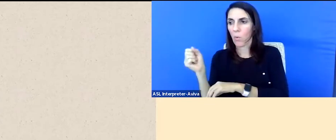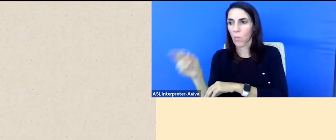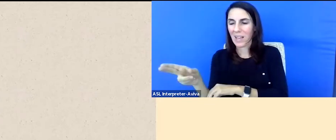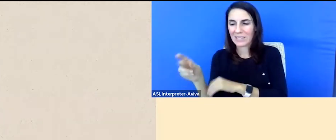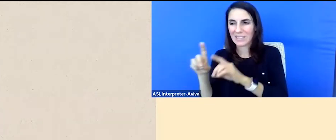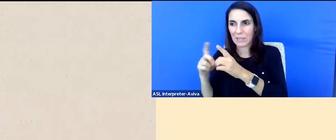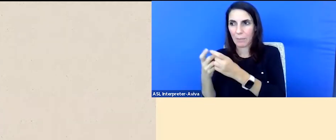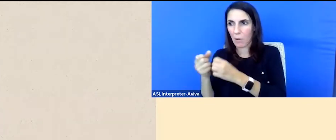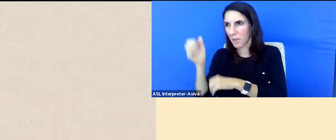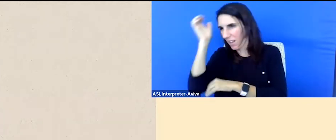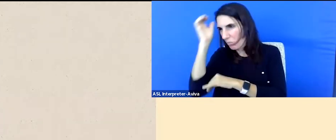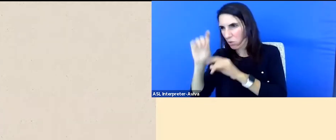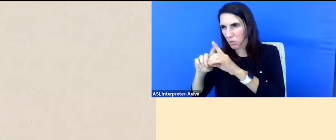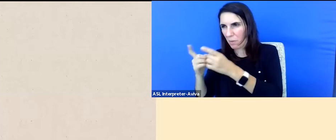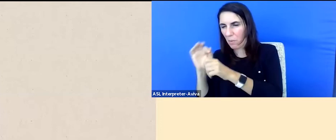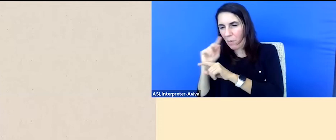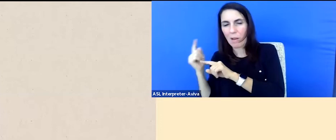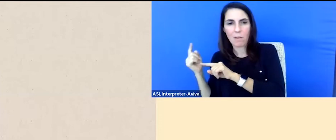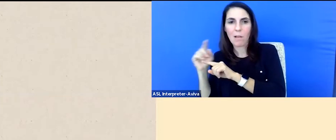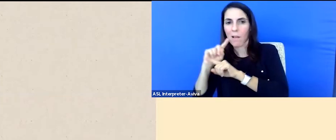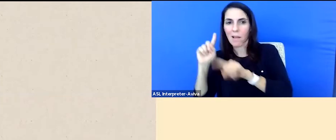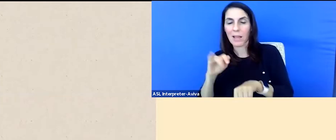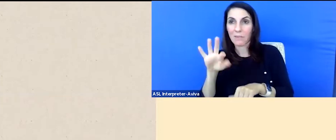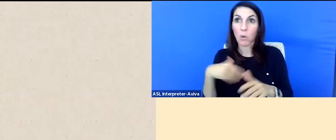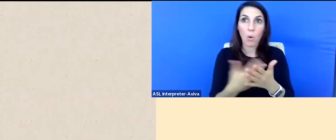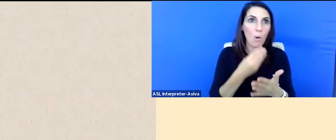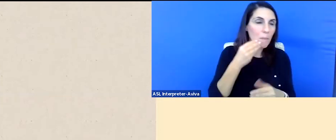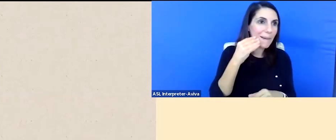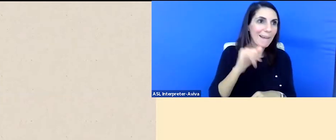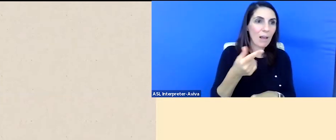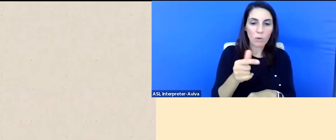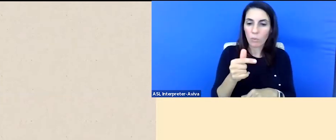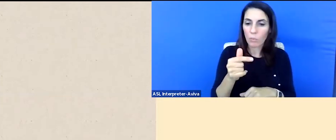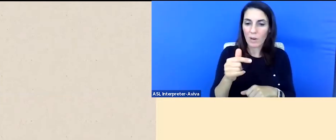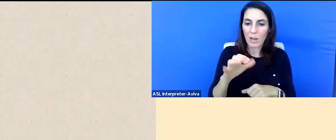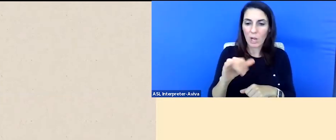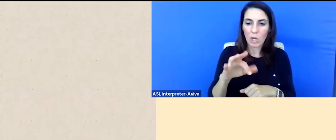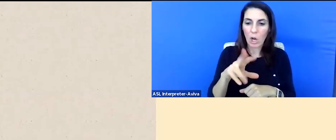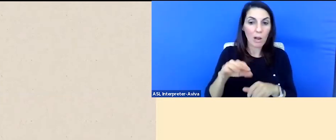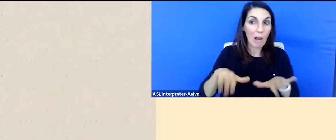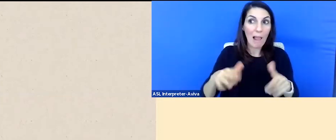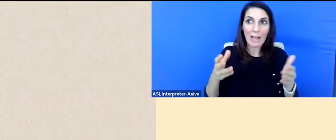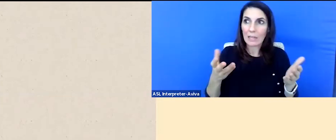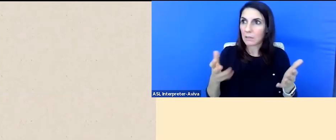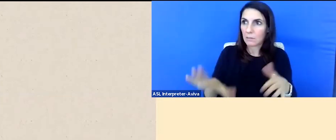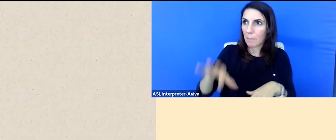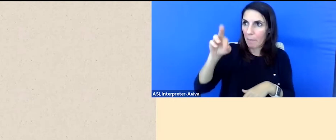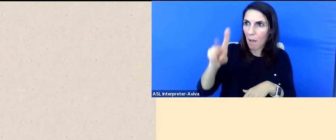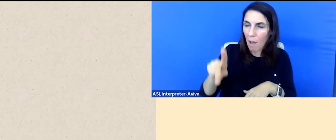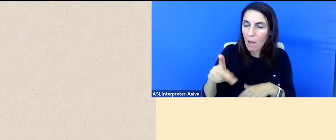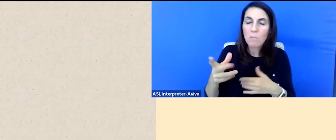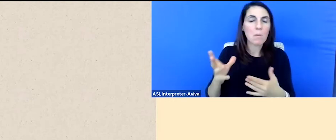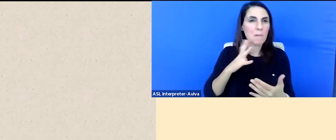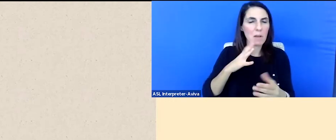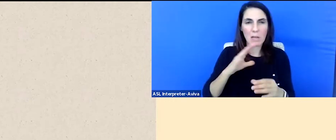get home at night and the green cart hasn't been serviced, you can go online, send us an email, and